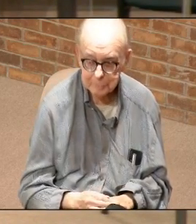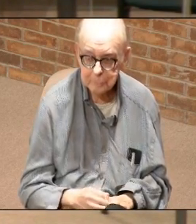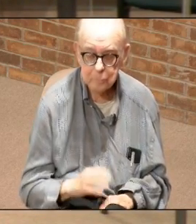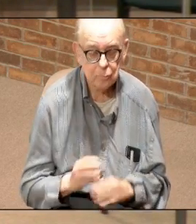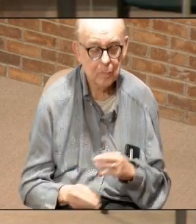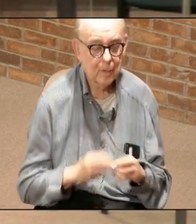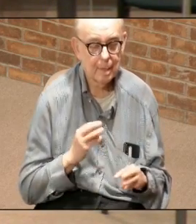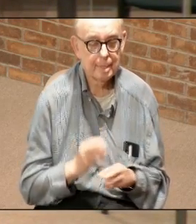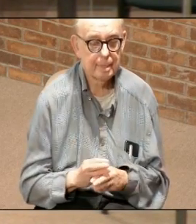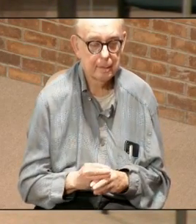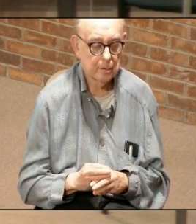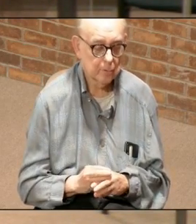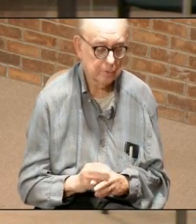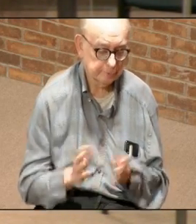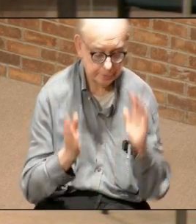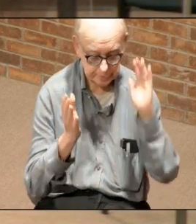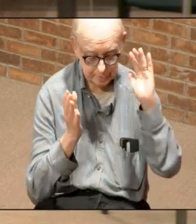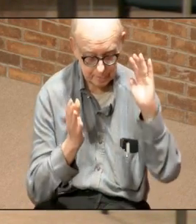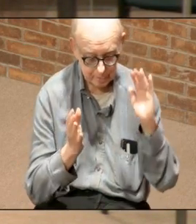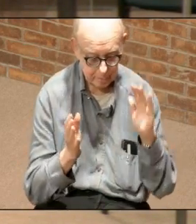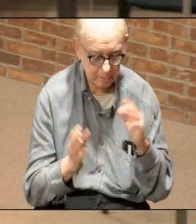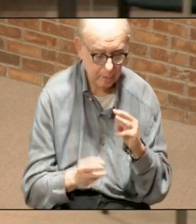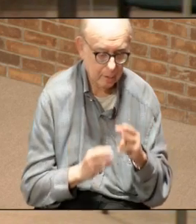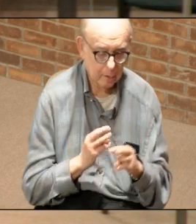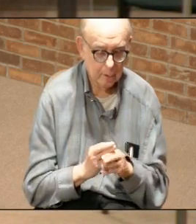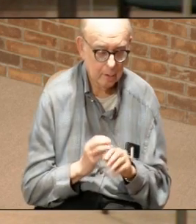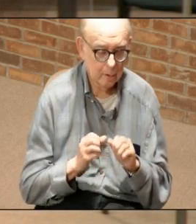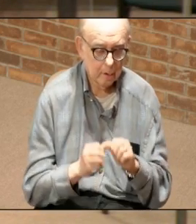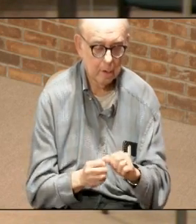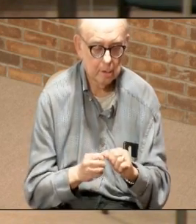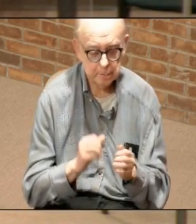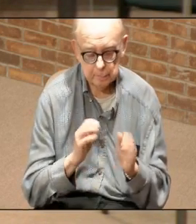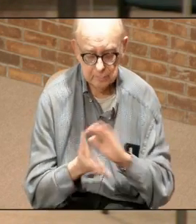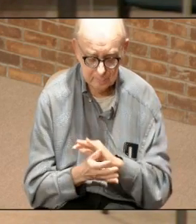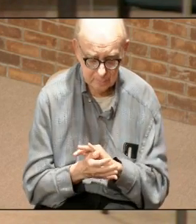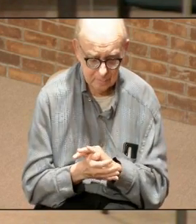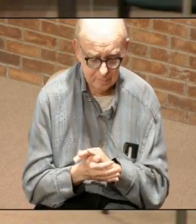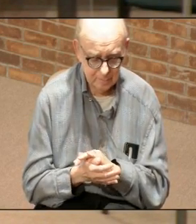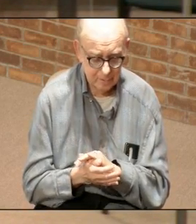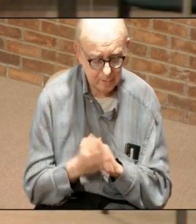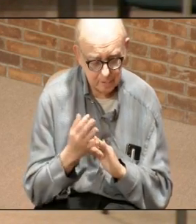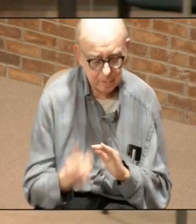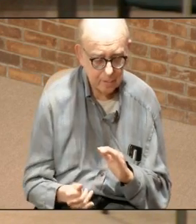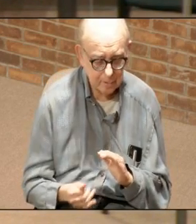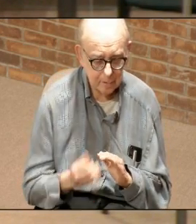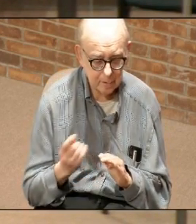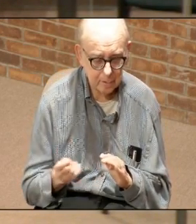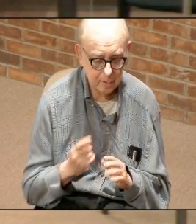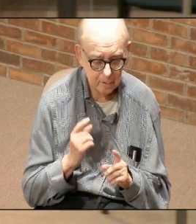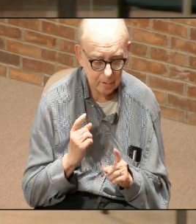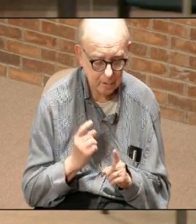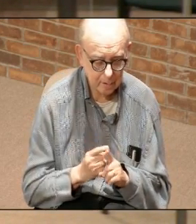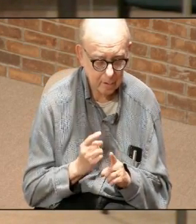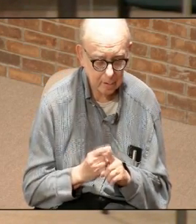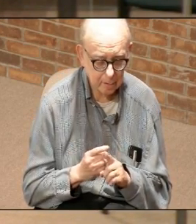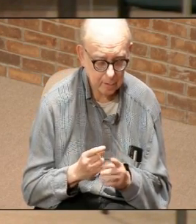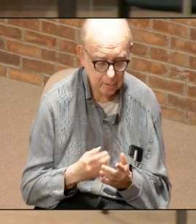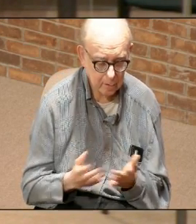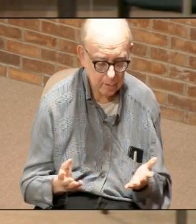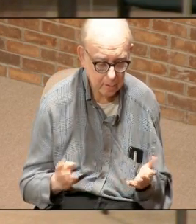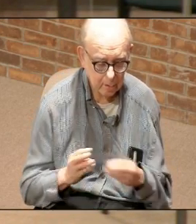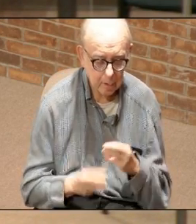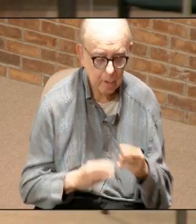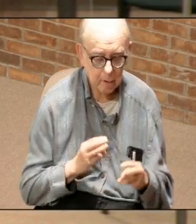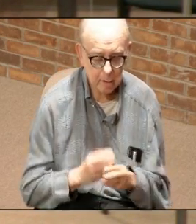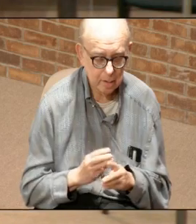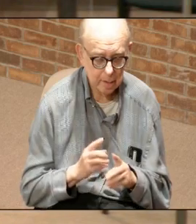The world is messed up, and the world will continue to be messed up because the only corrective factor to the